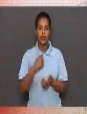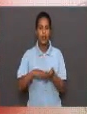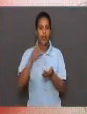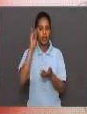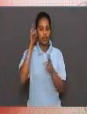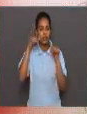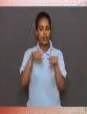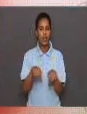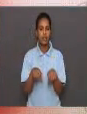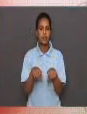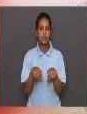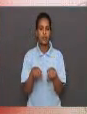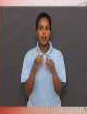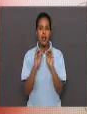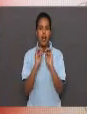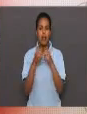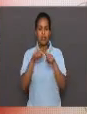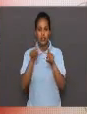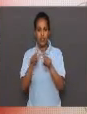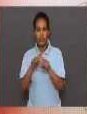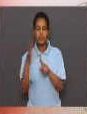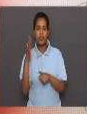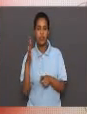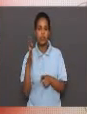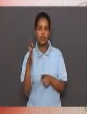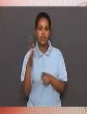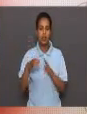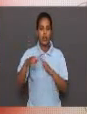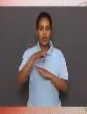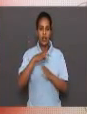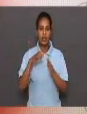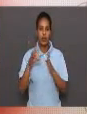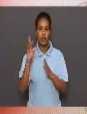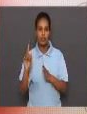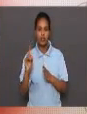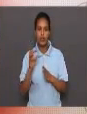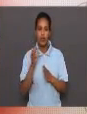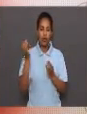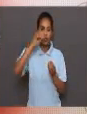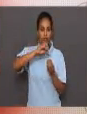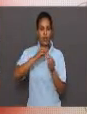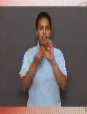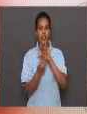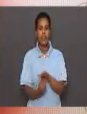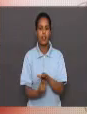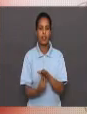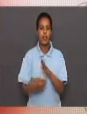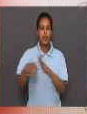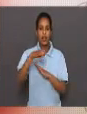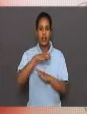We learned today how different types of electrodes also